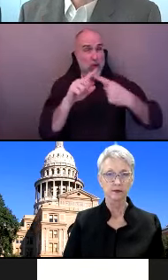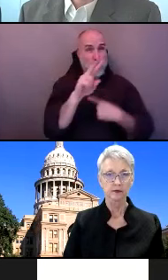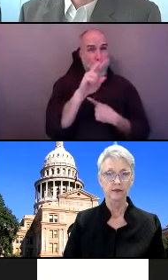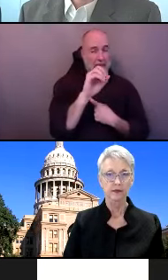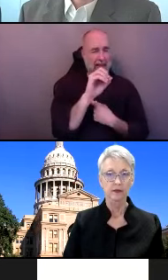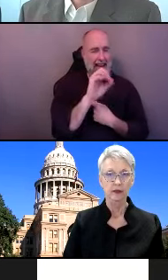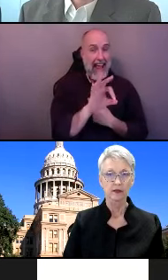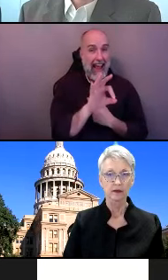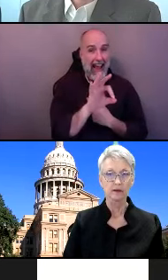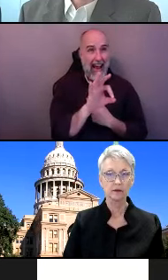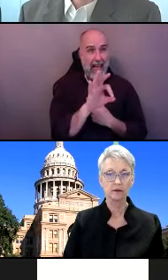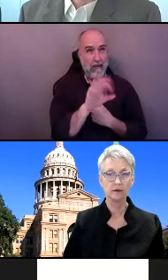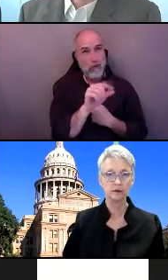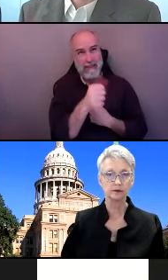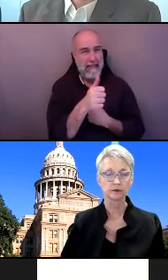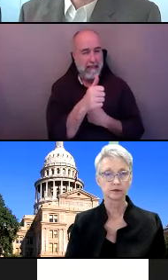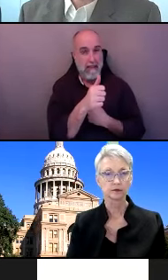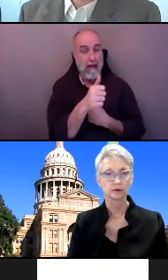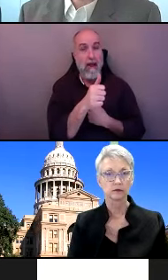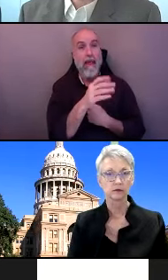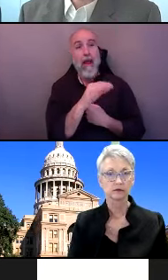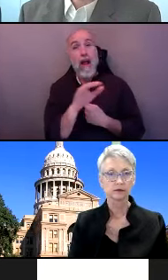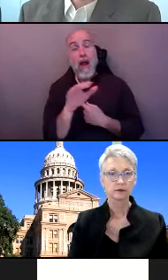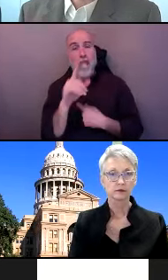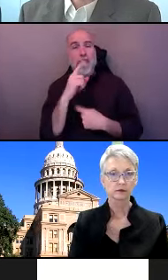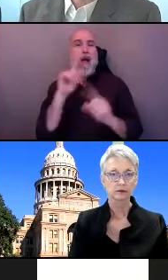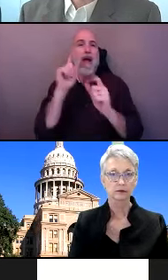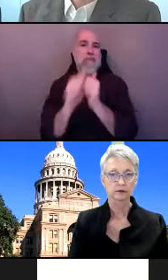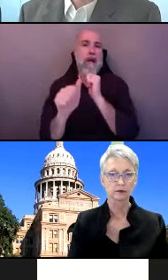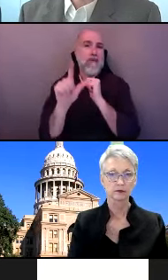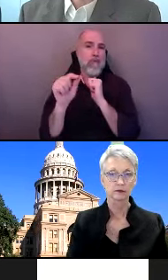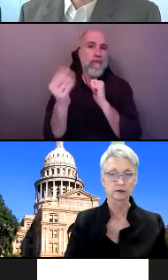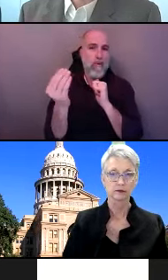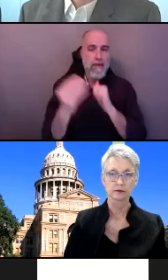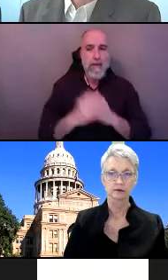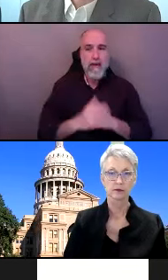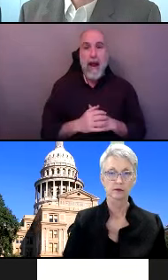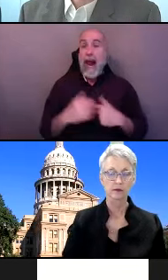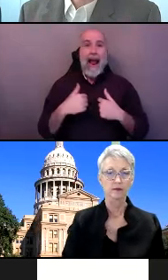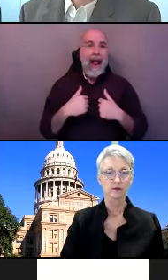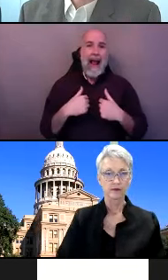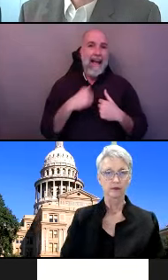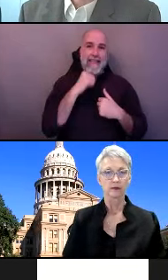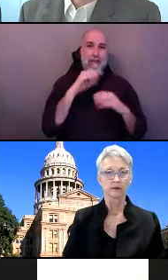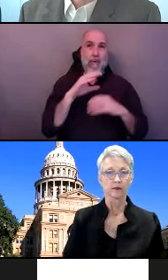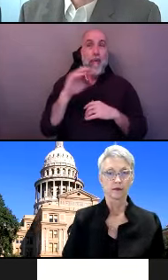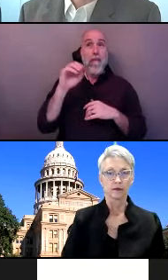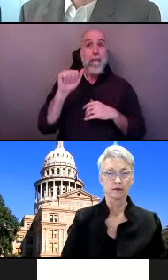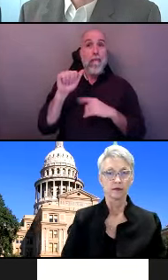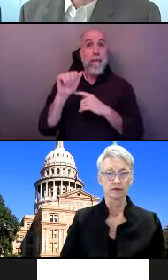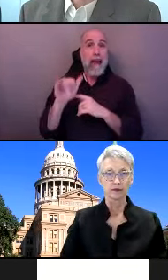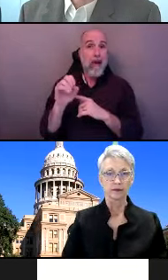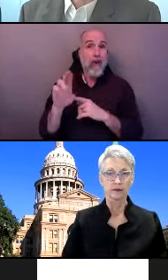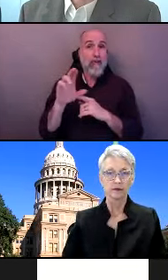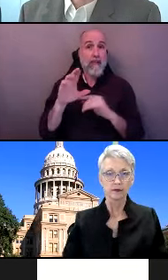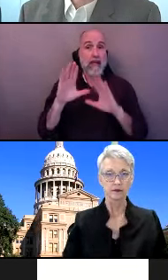2009 or 10, and then of course it finally passed in 2014. And I didn't, or the mayor's committee didn't make it